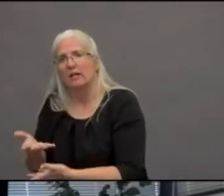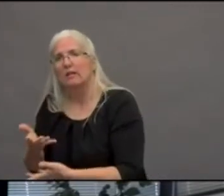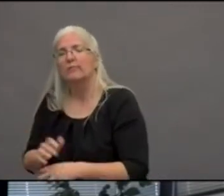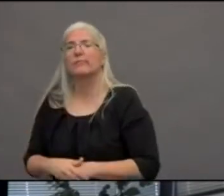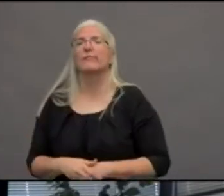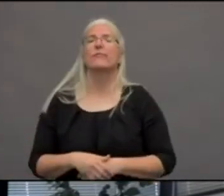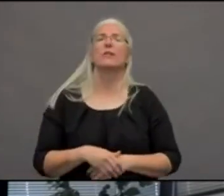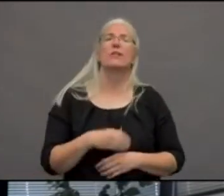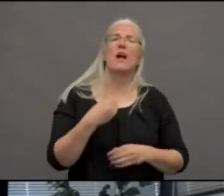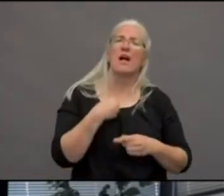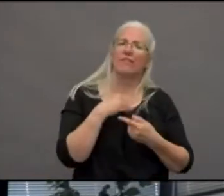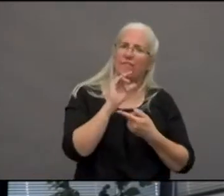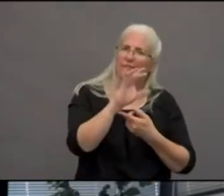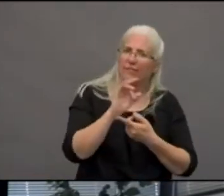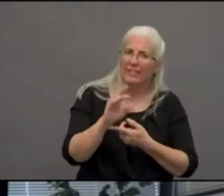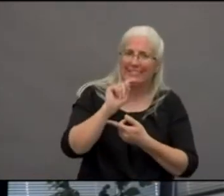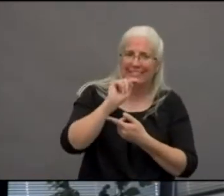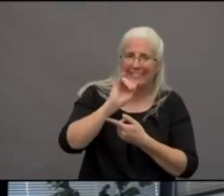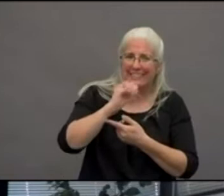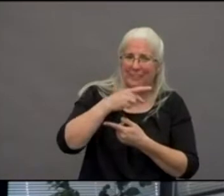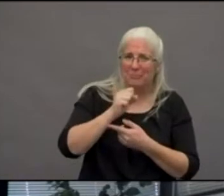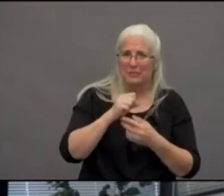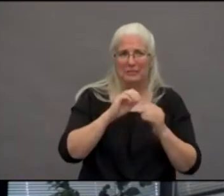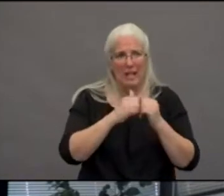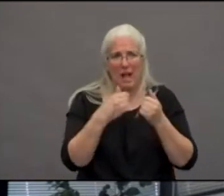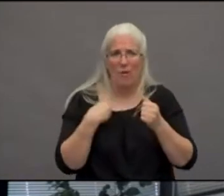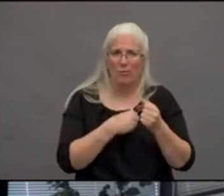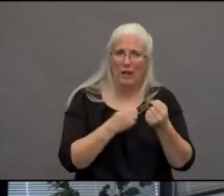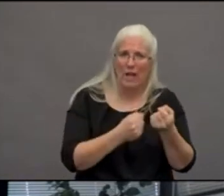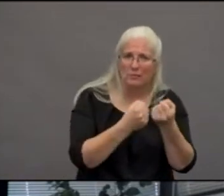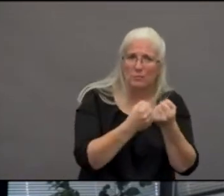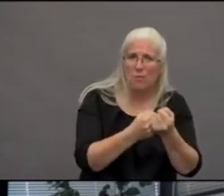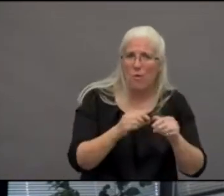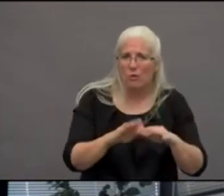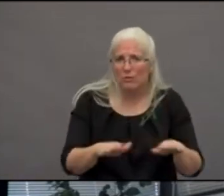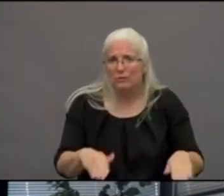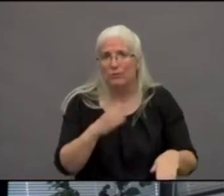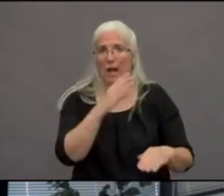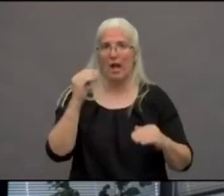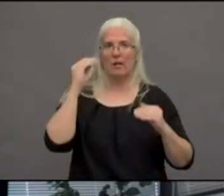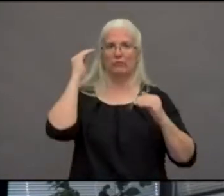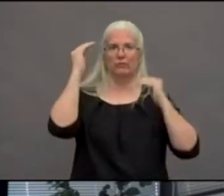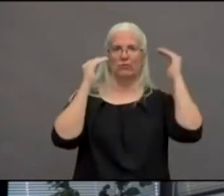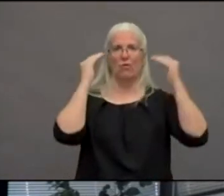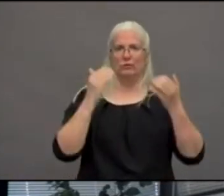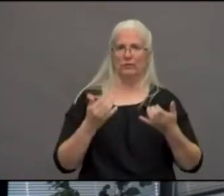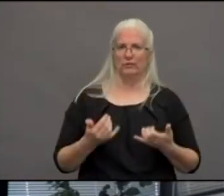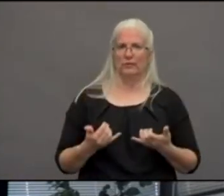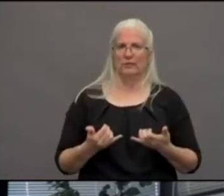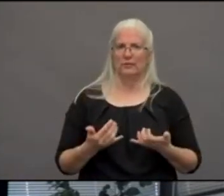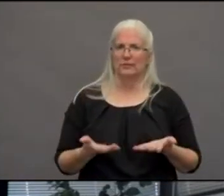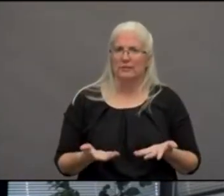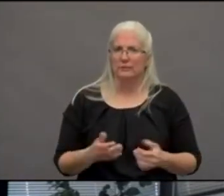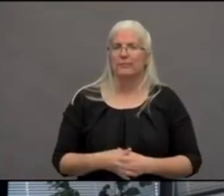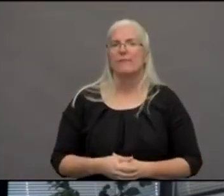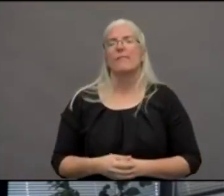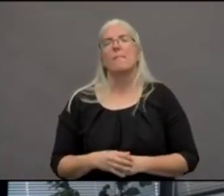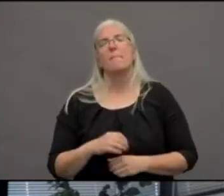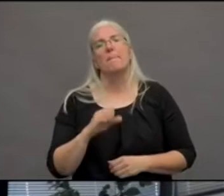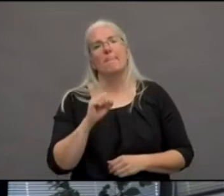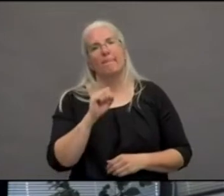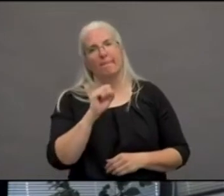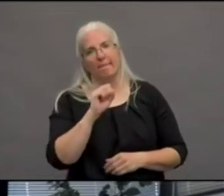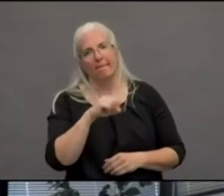for supporting families, not just the children, but the adults at this time? Yeah, I think one of the things we've talked a lot about